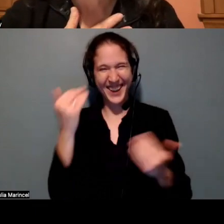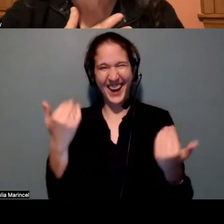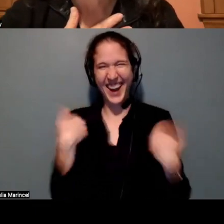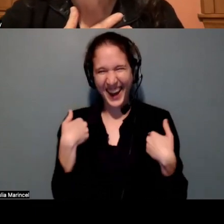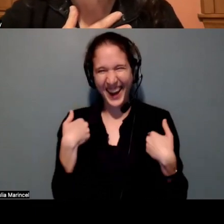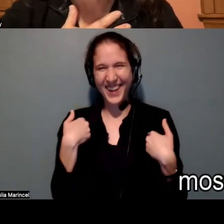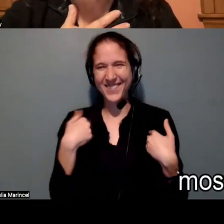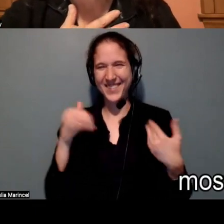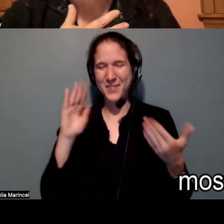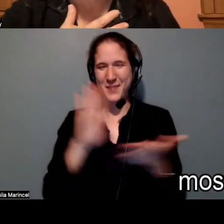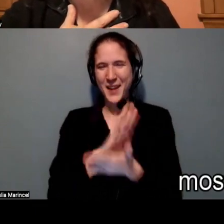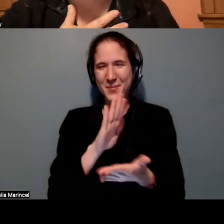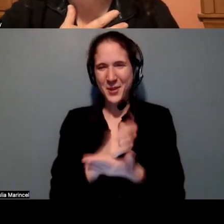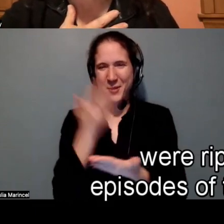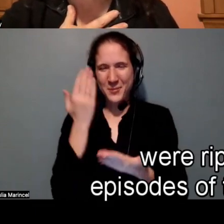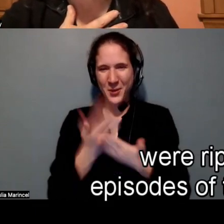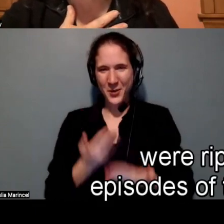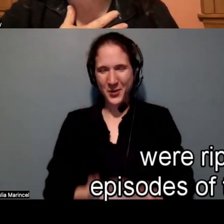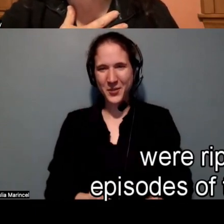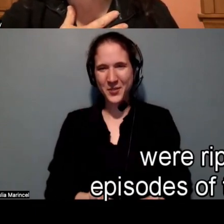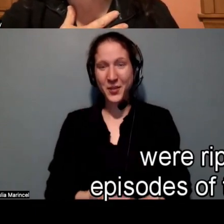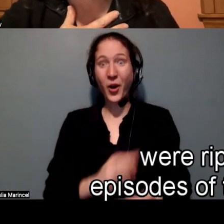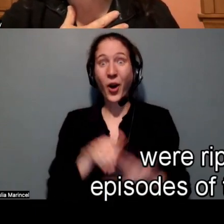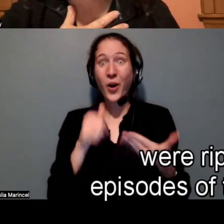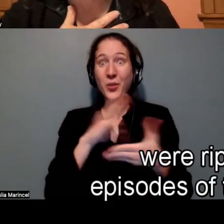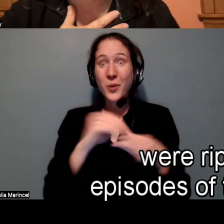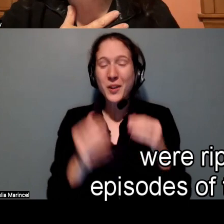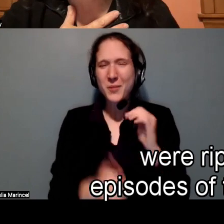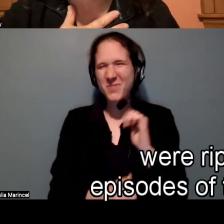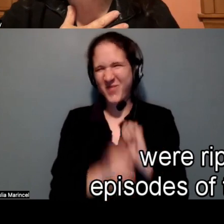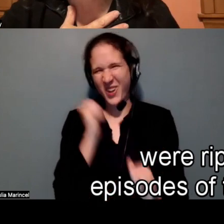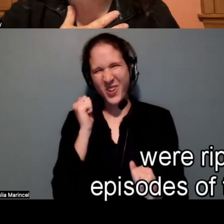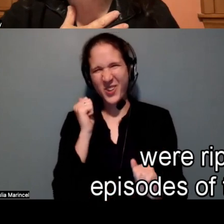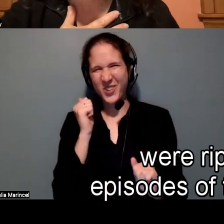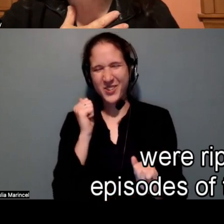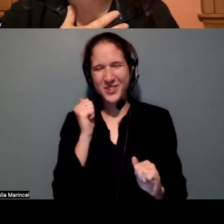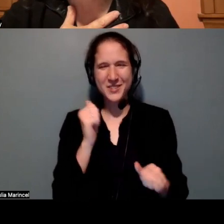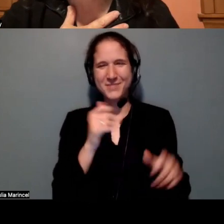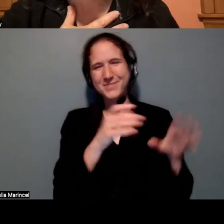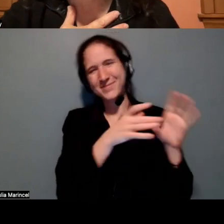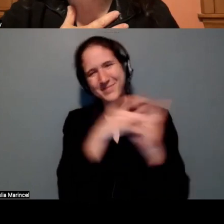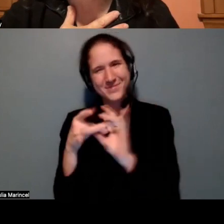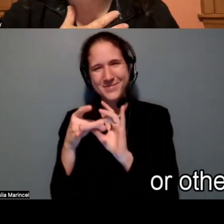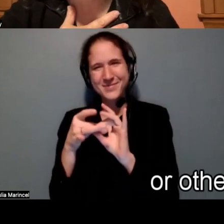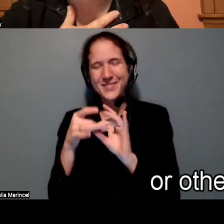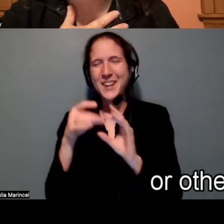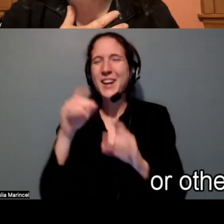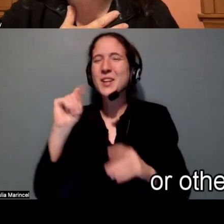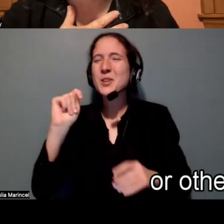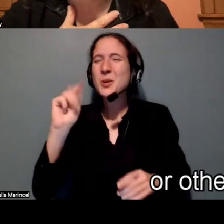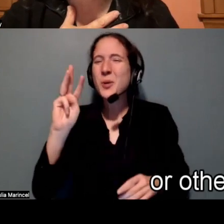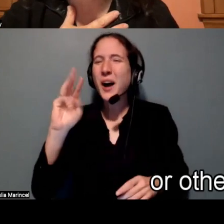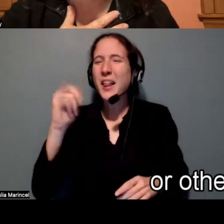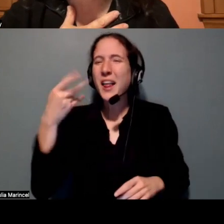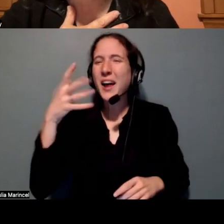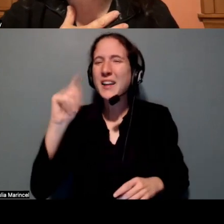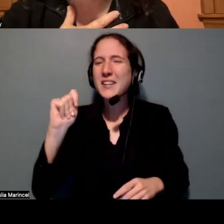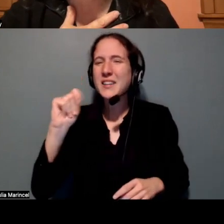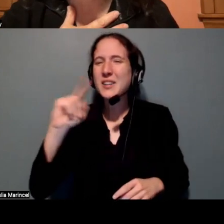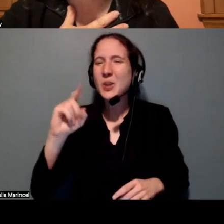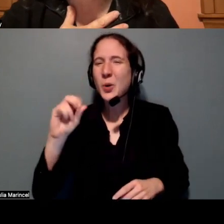stories, most of which were ripped off from episodes of The Twilight Zone, Mm. or other TV